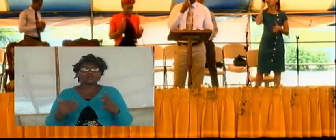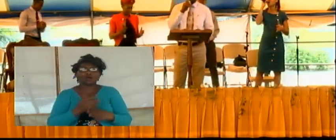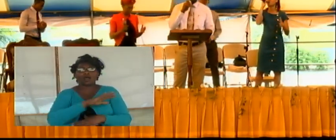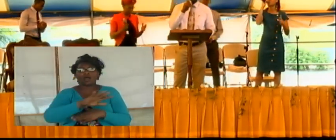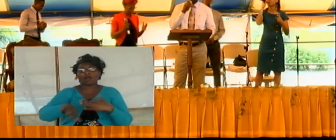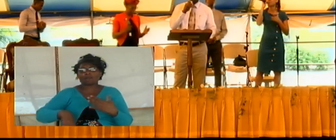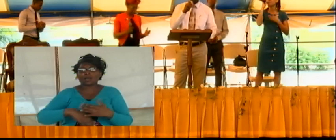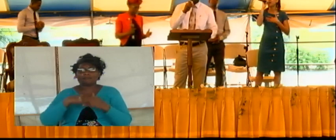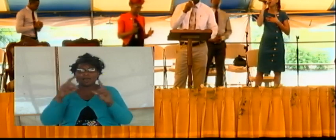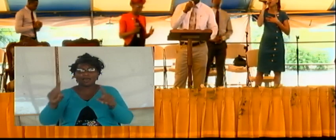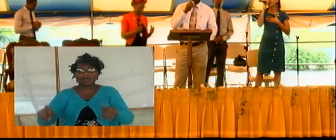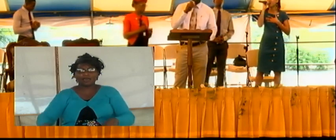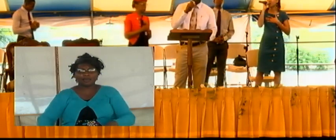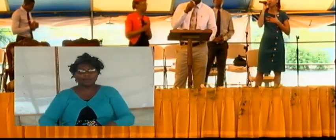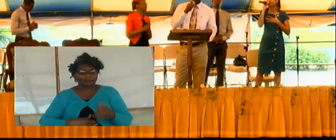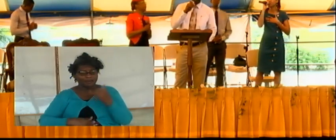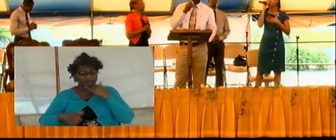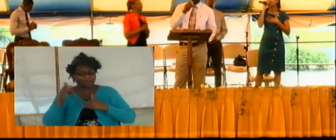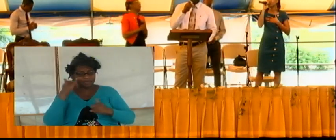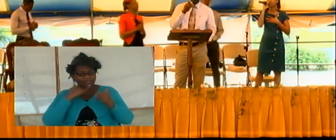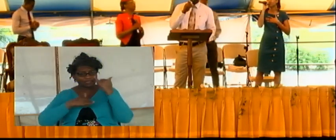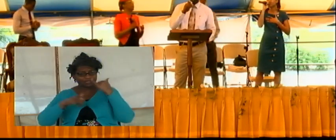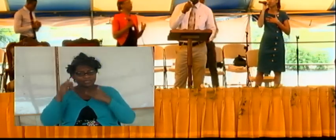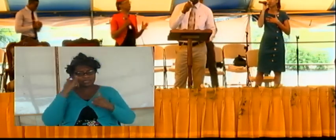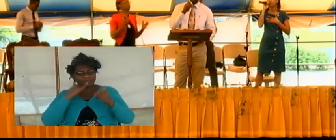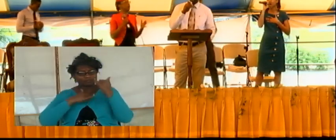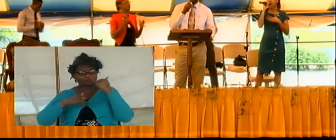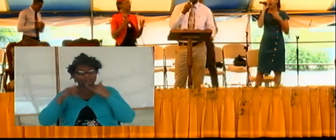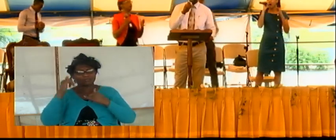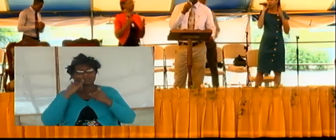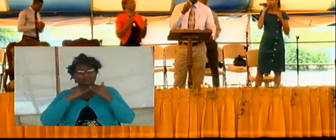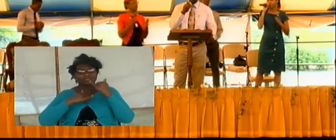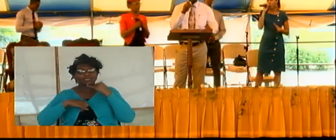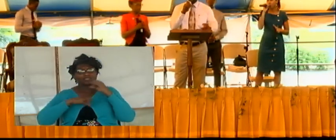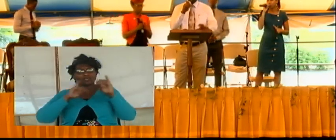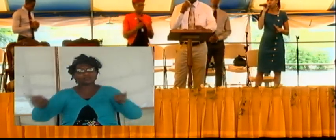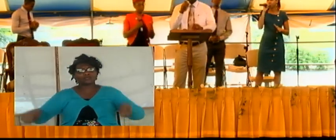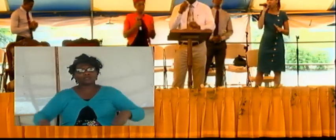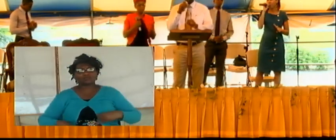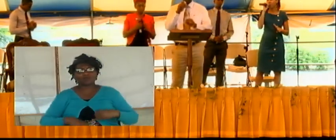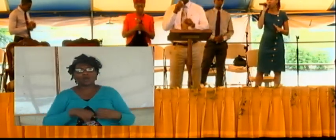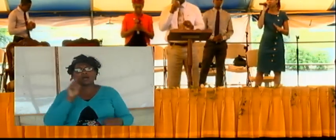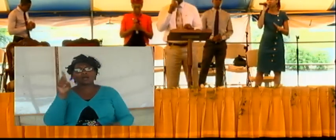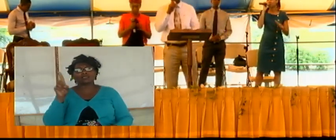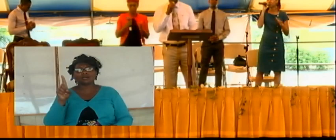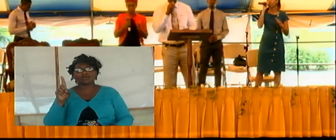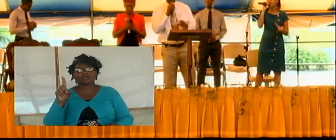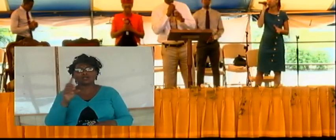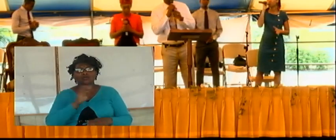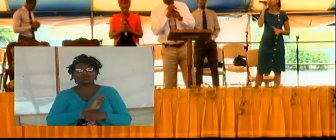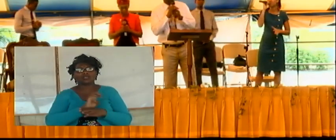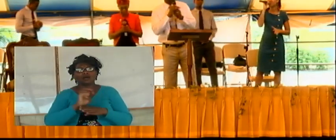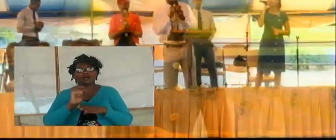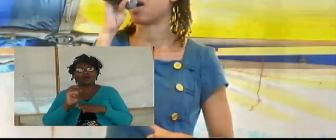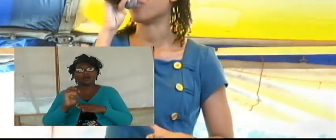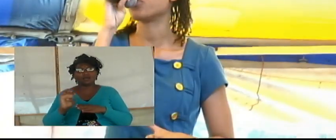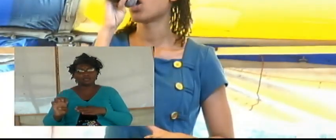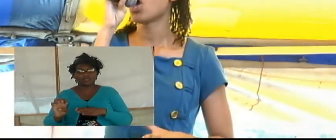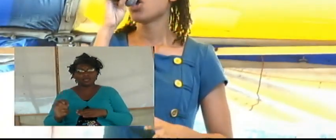through all my mess. Ah, there's one conclusion. I've come to one